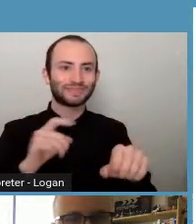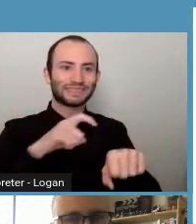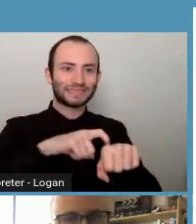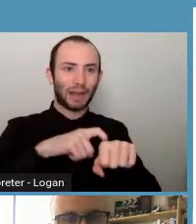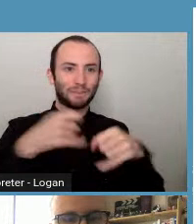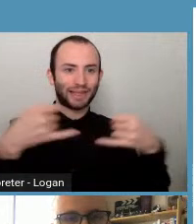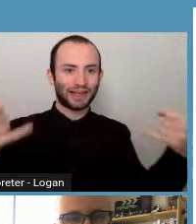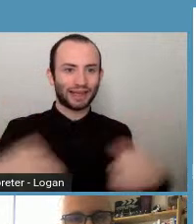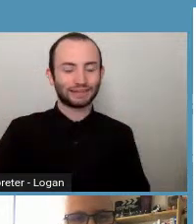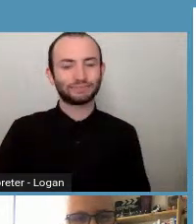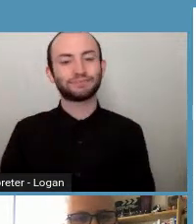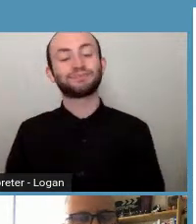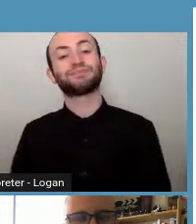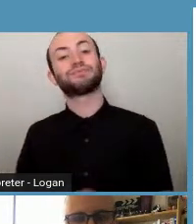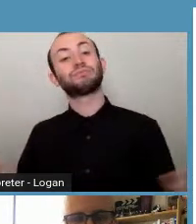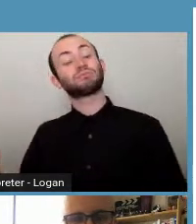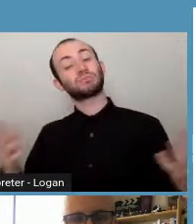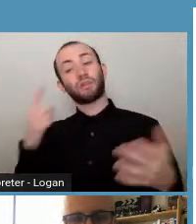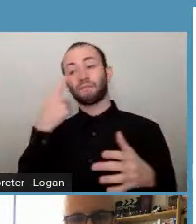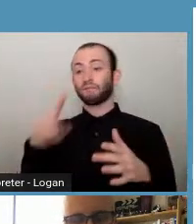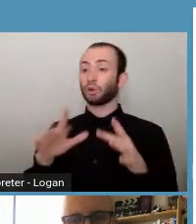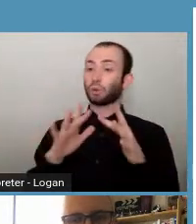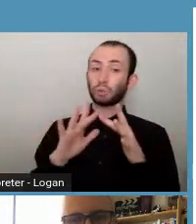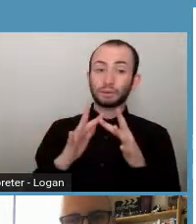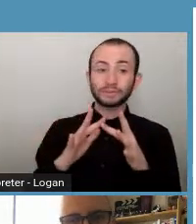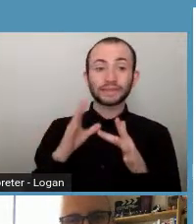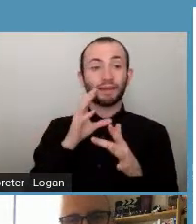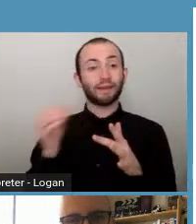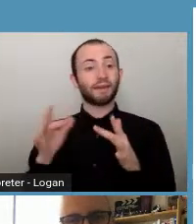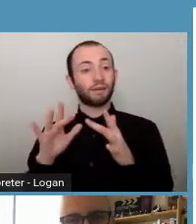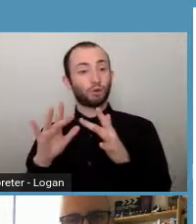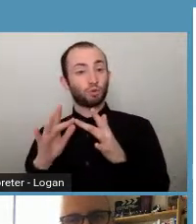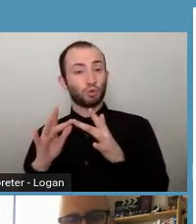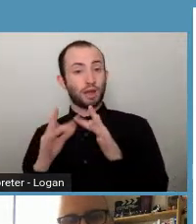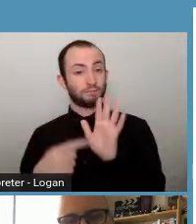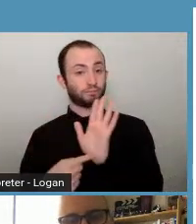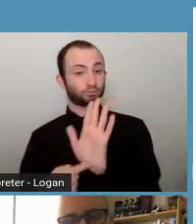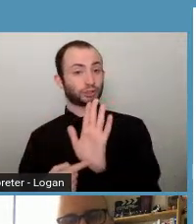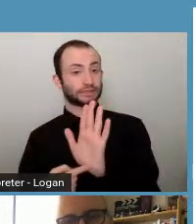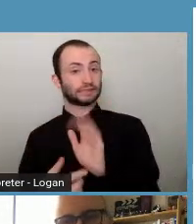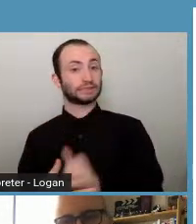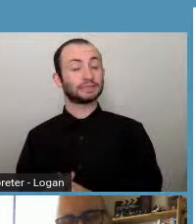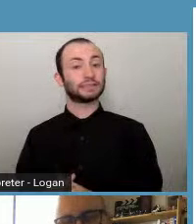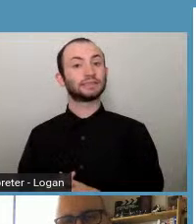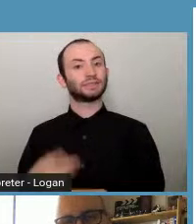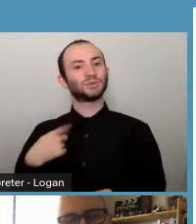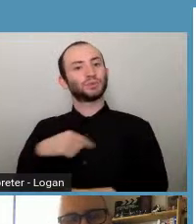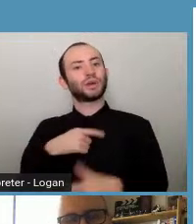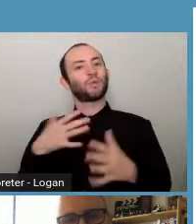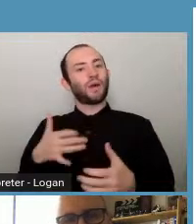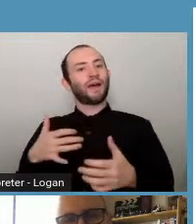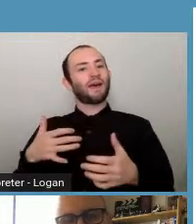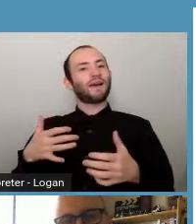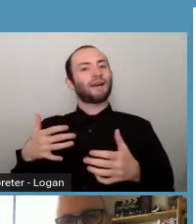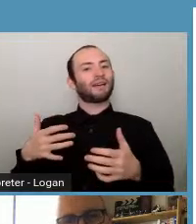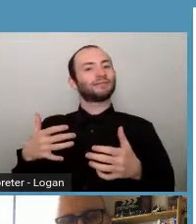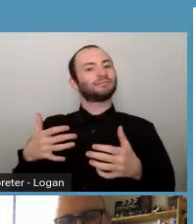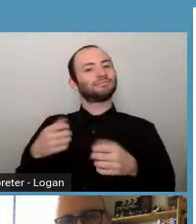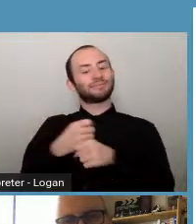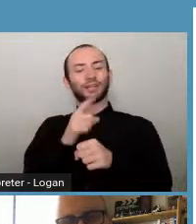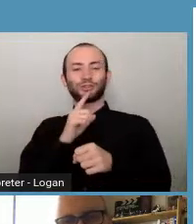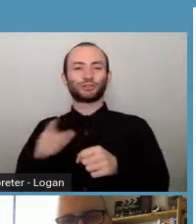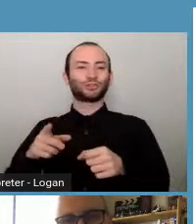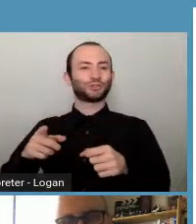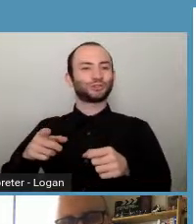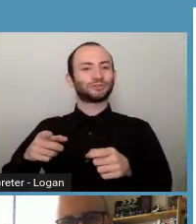Just in terms of the website and web presence, we really want to ensure that we're managing expectations before people arrive on site. So